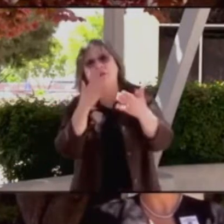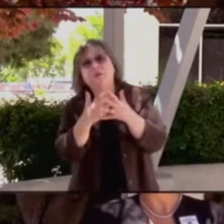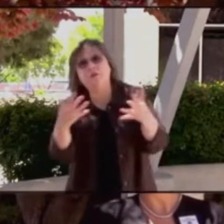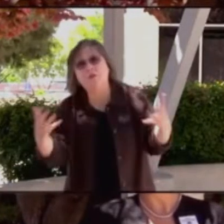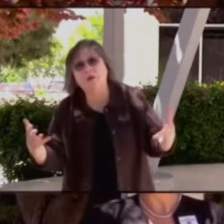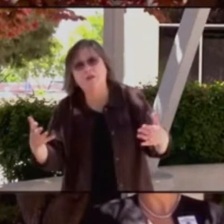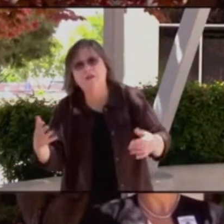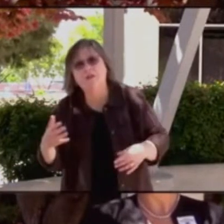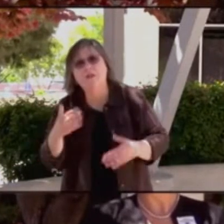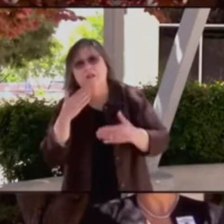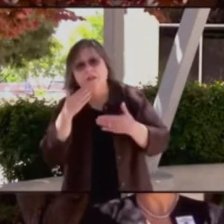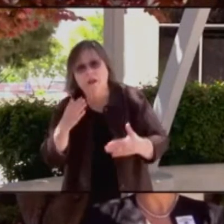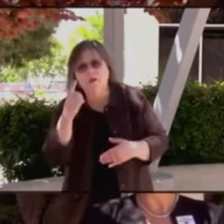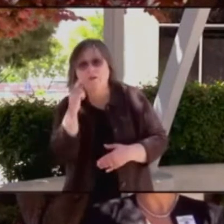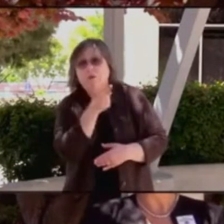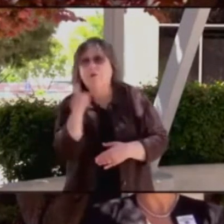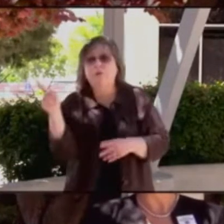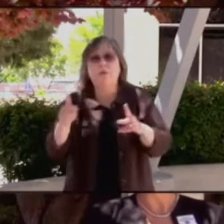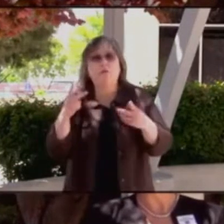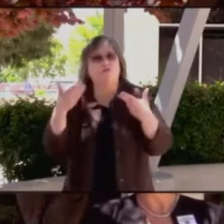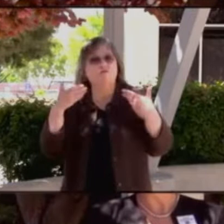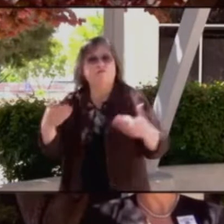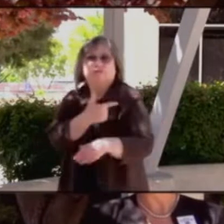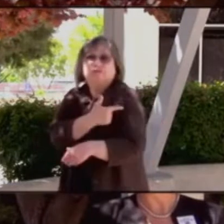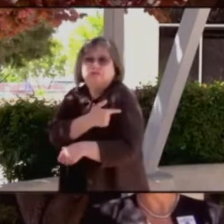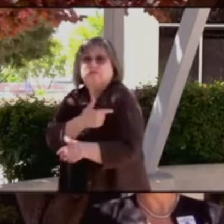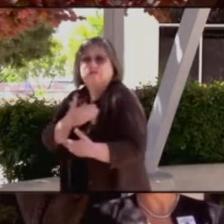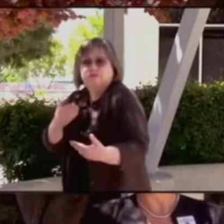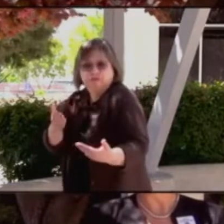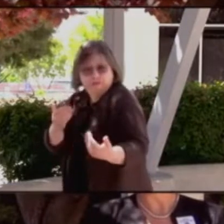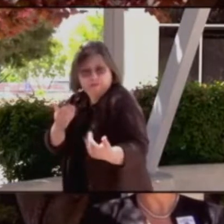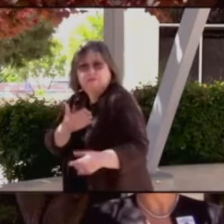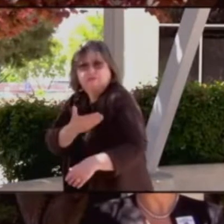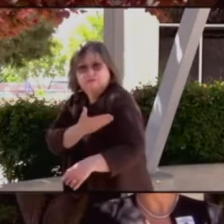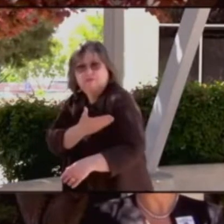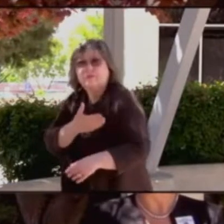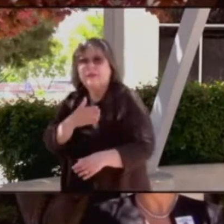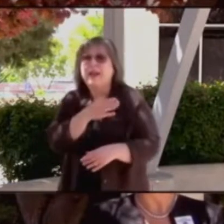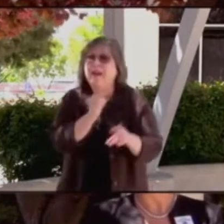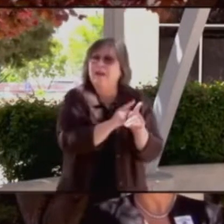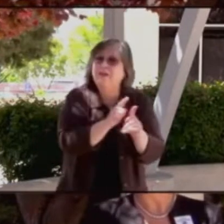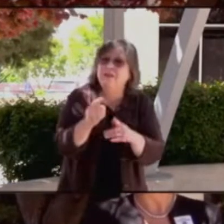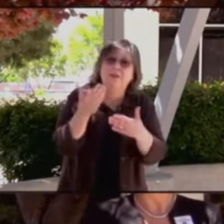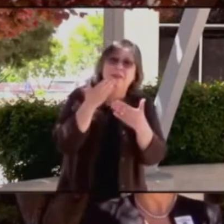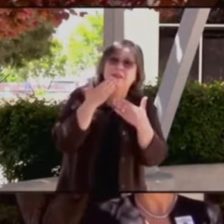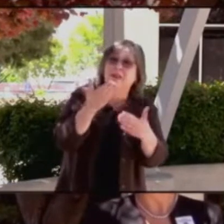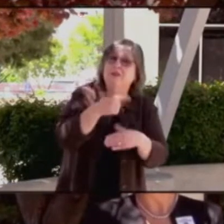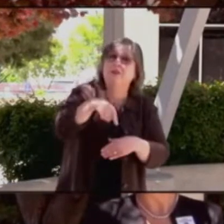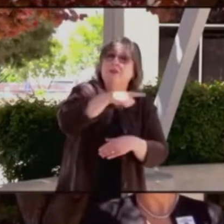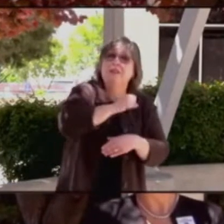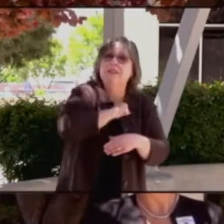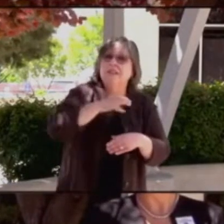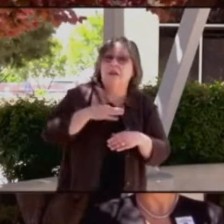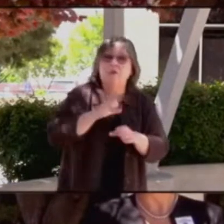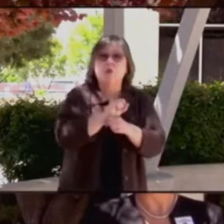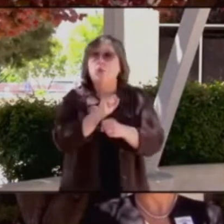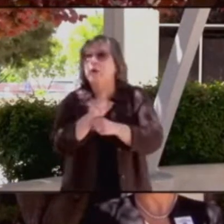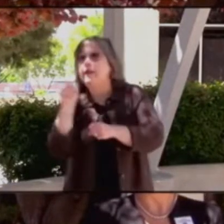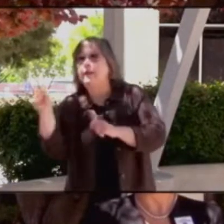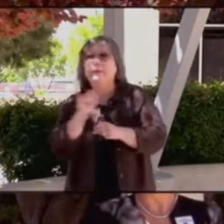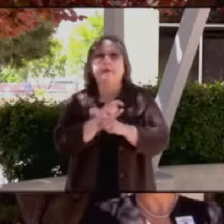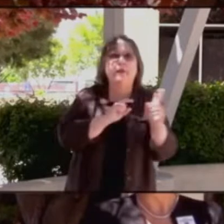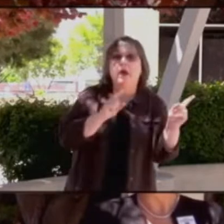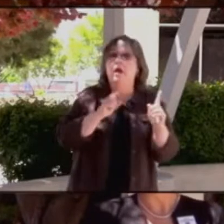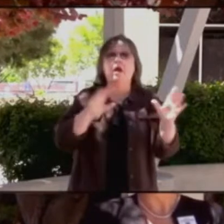our county staff that has been removed from their positions, from the EOC and everywhere they've been deployed to make this